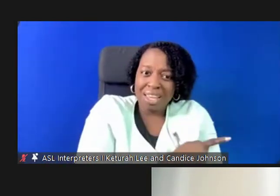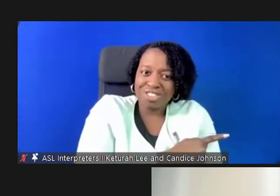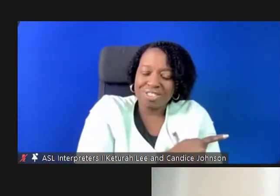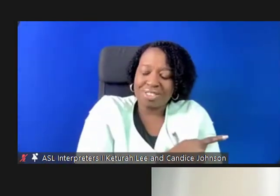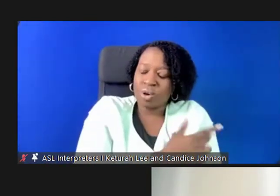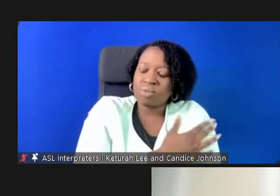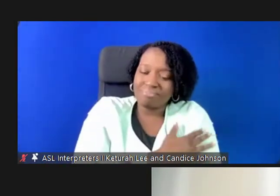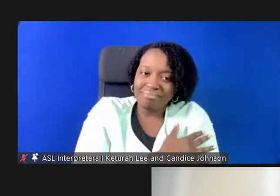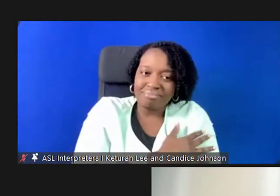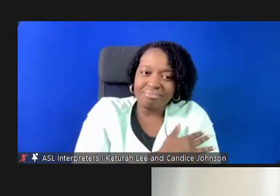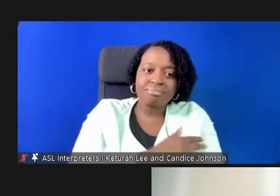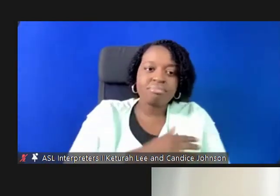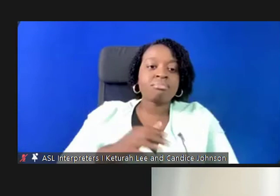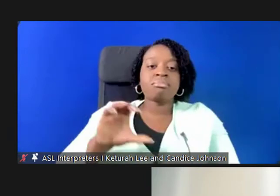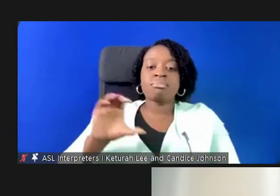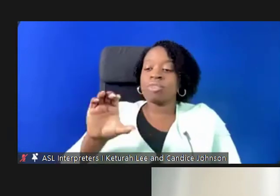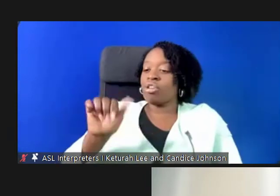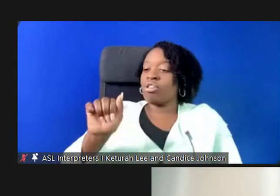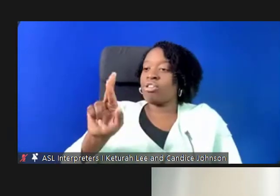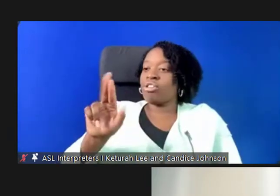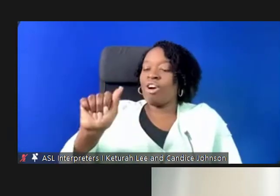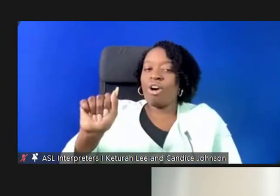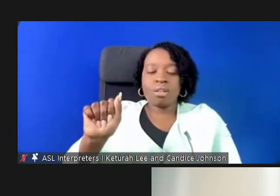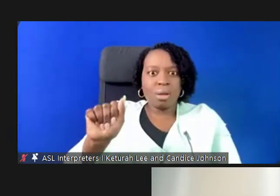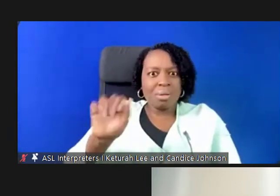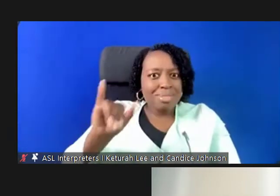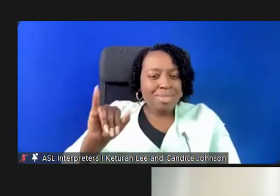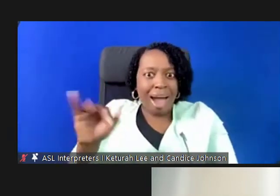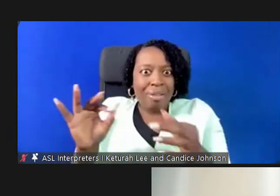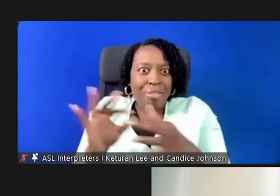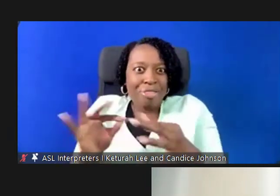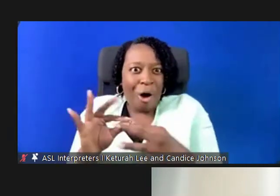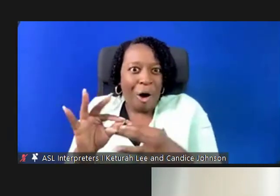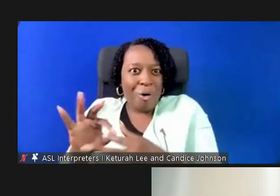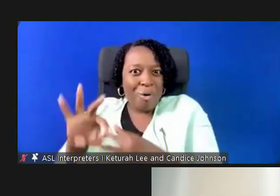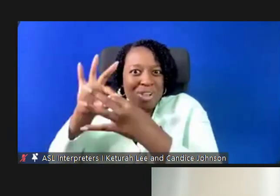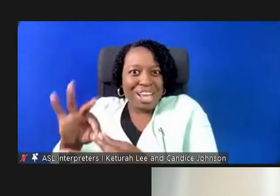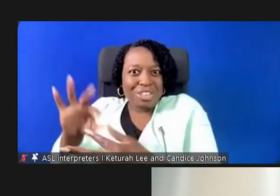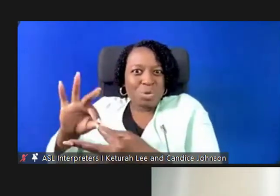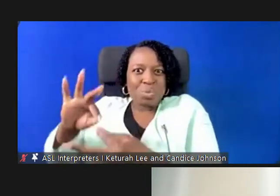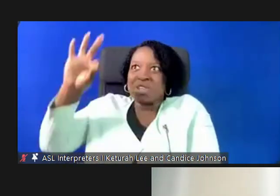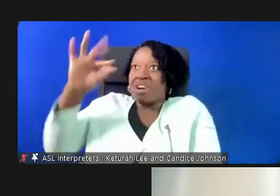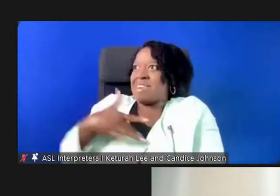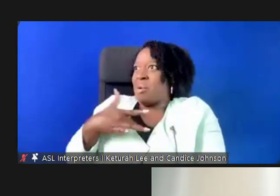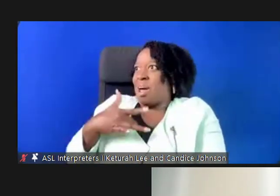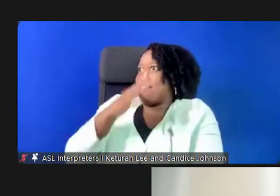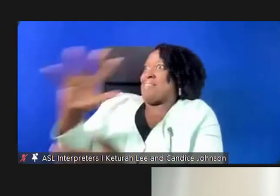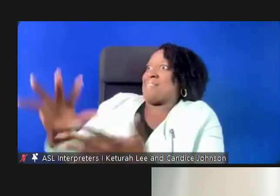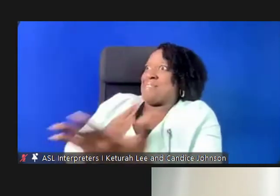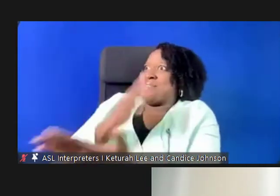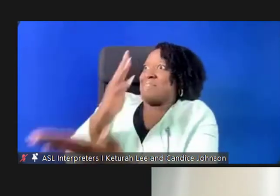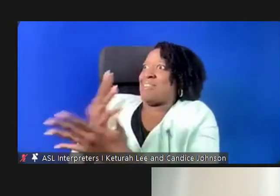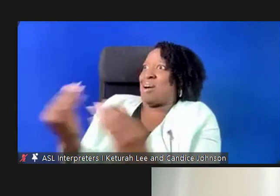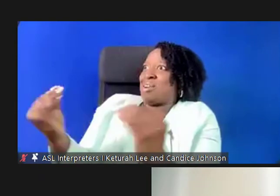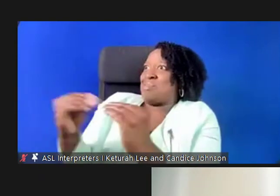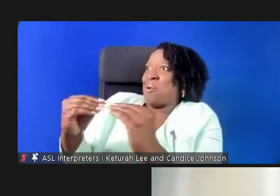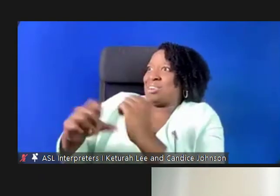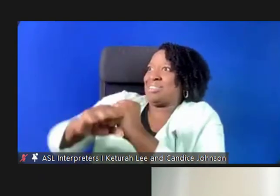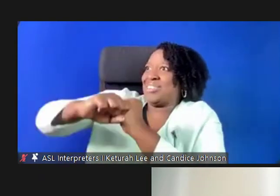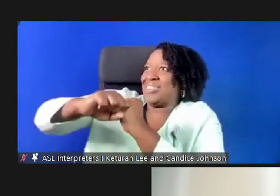And with those thoughts, I feel like we need like 5 more hours of discussion, but unfortunately, that is not what we have today.